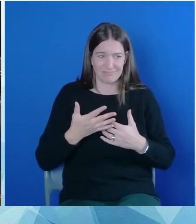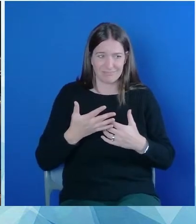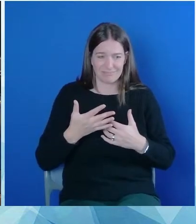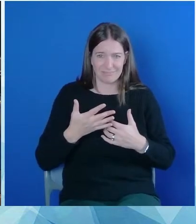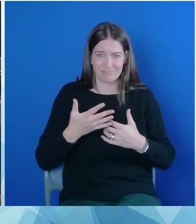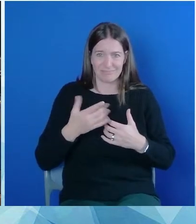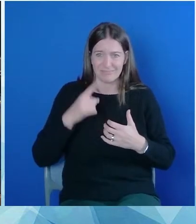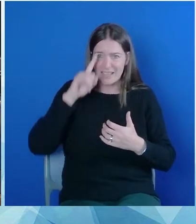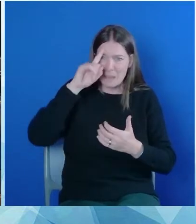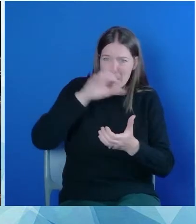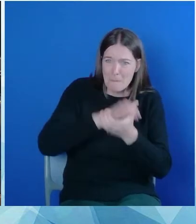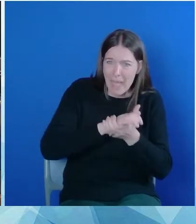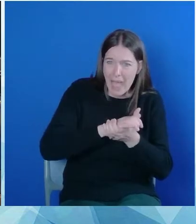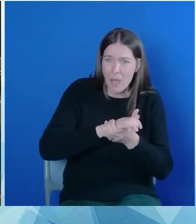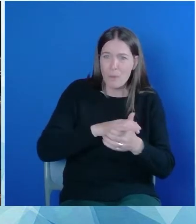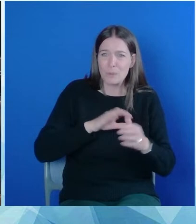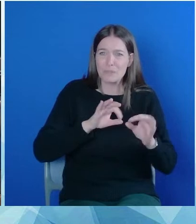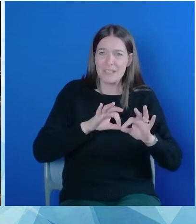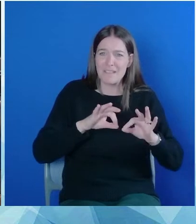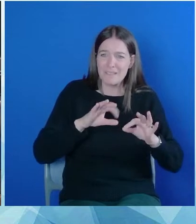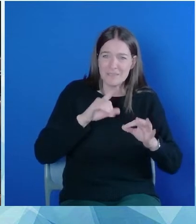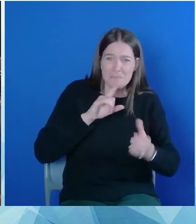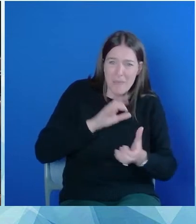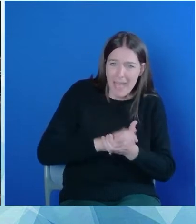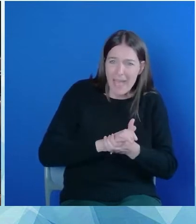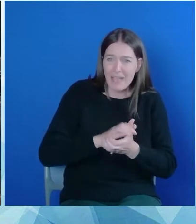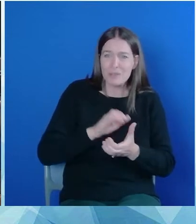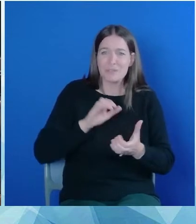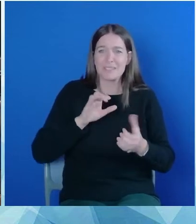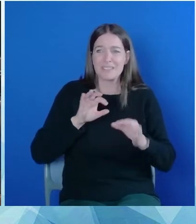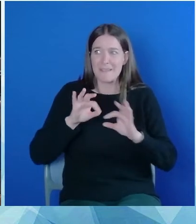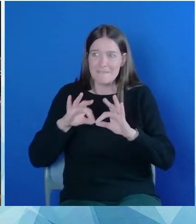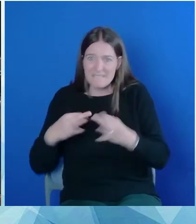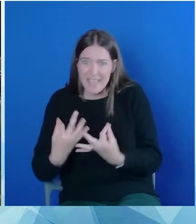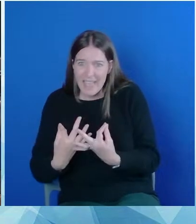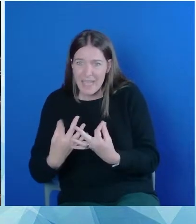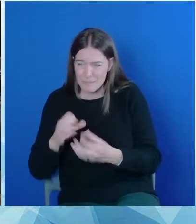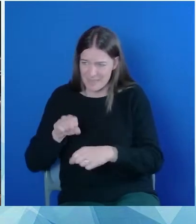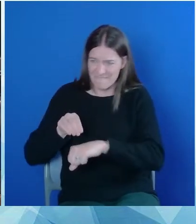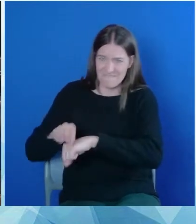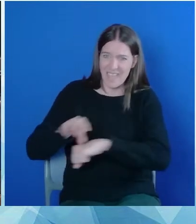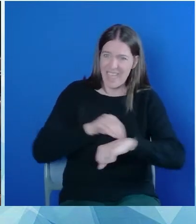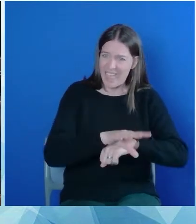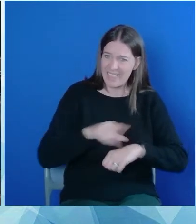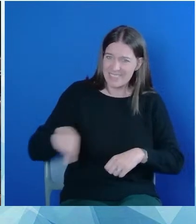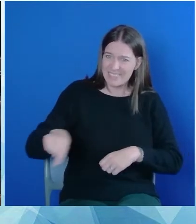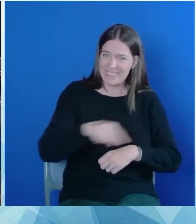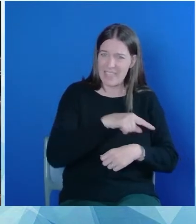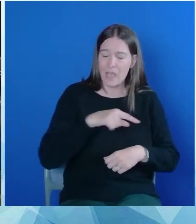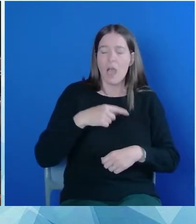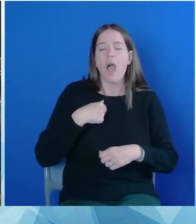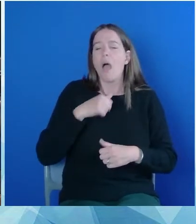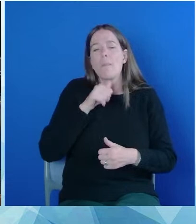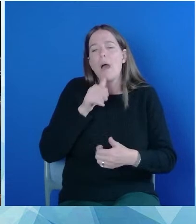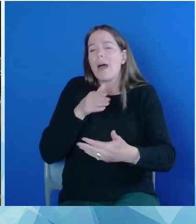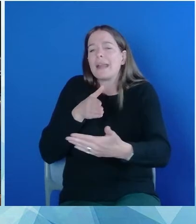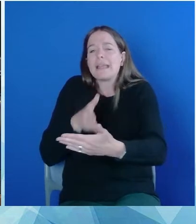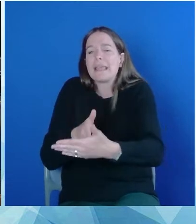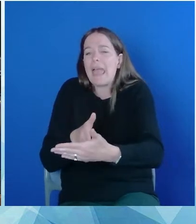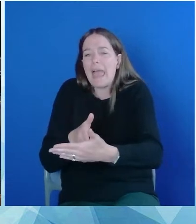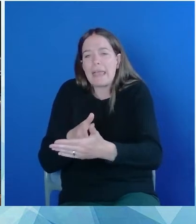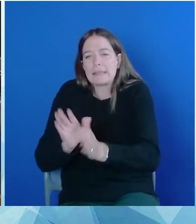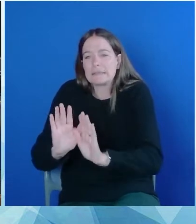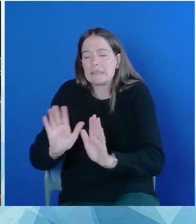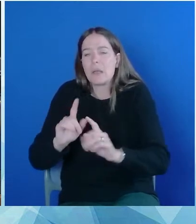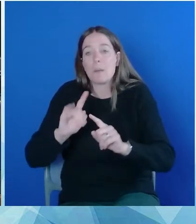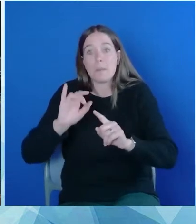spouses and or family members. I'm not opposed to a change on this, but we just heard the word recuse. It's